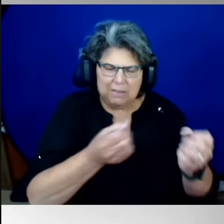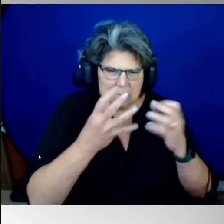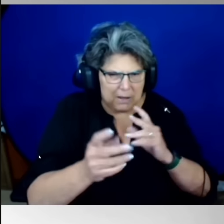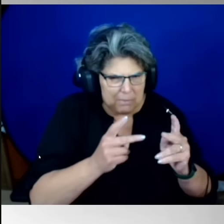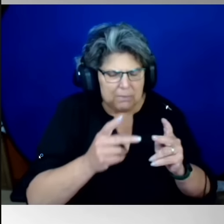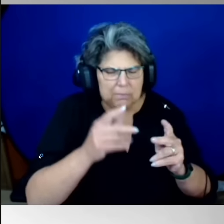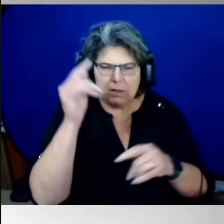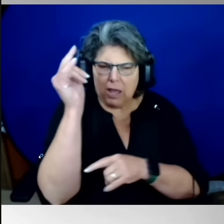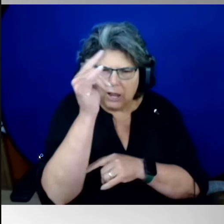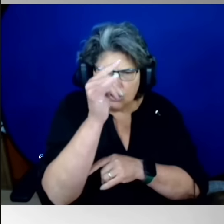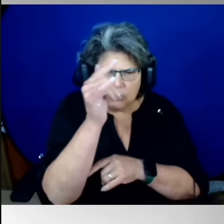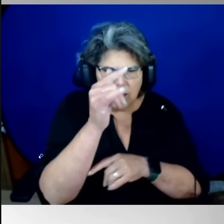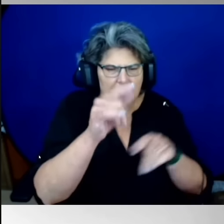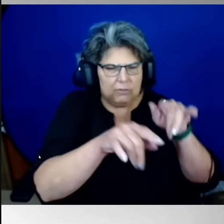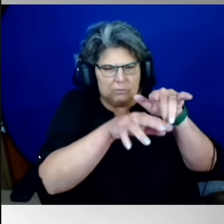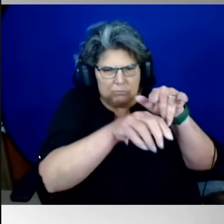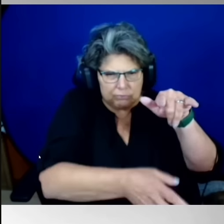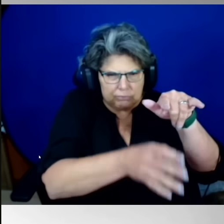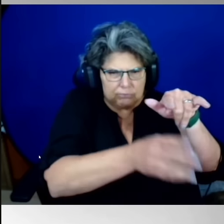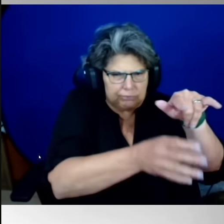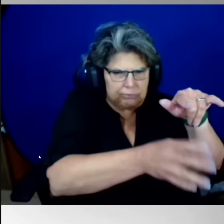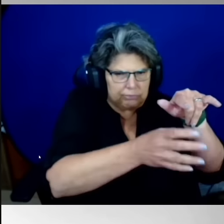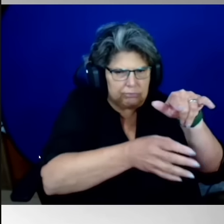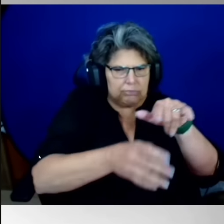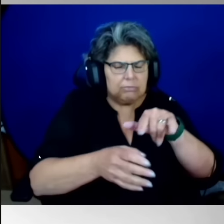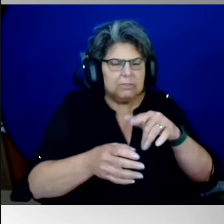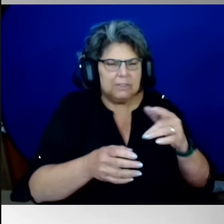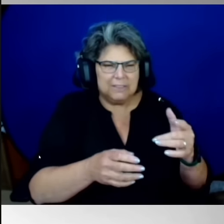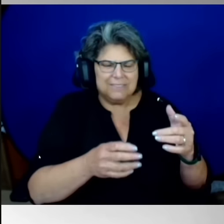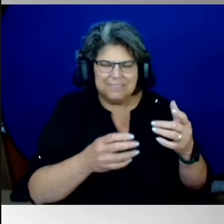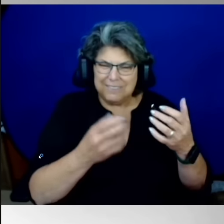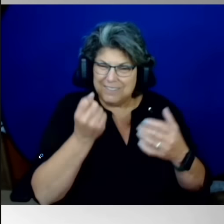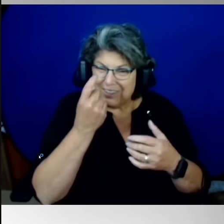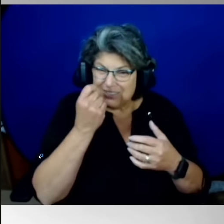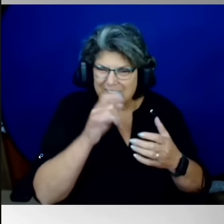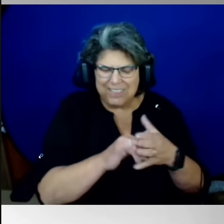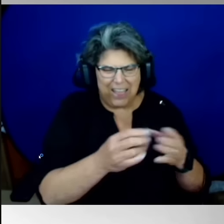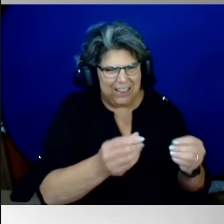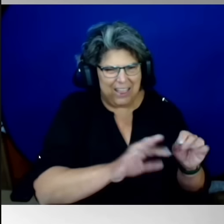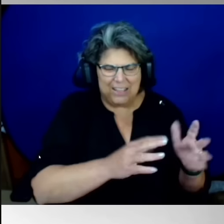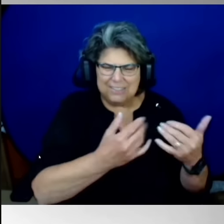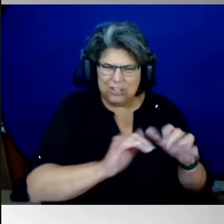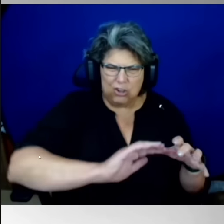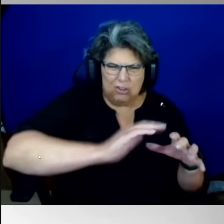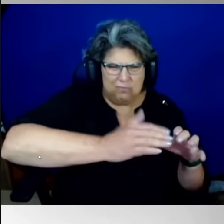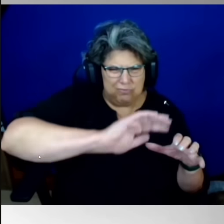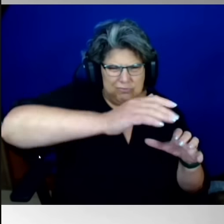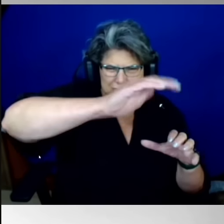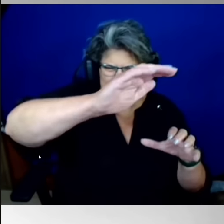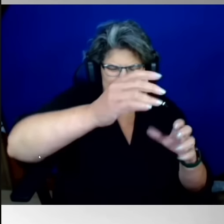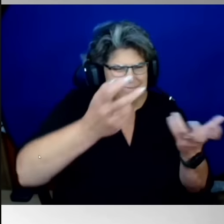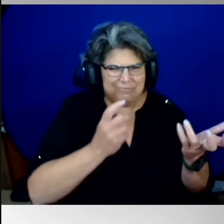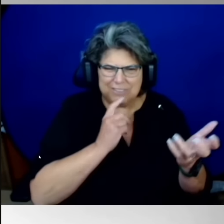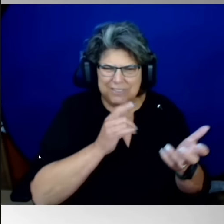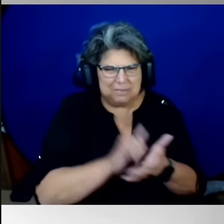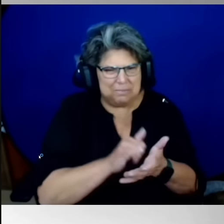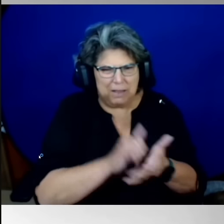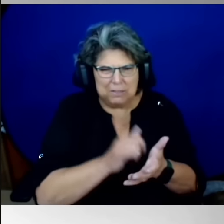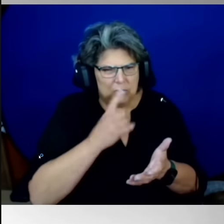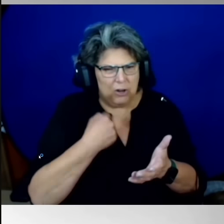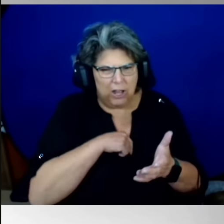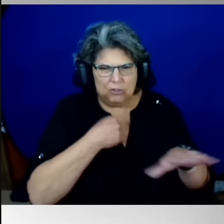fires. A lot of that area, the fire line was still in rugged and inaccessible terrain, to make it very difficult for us to be able to put direct